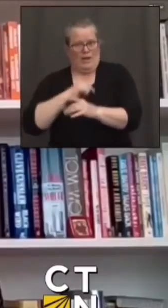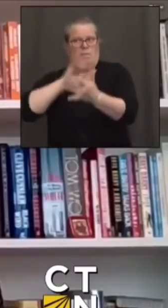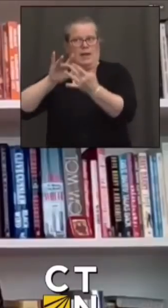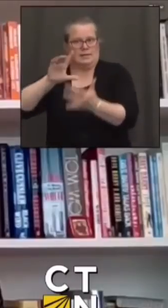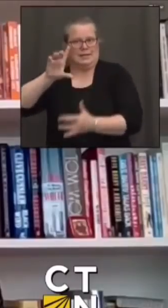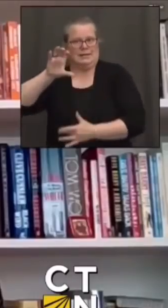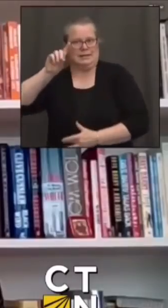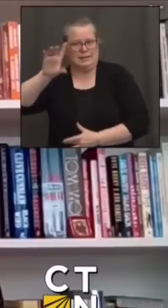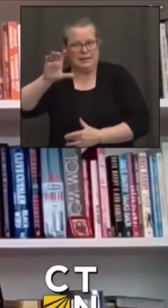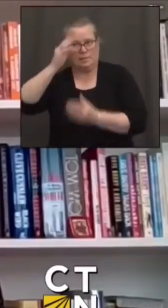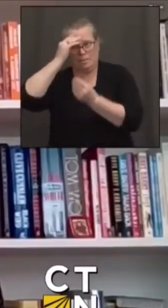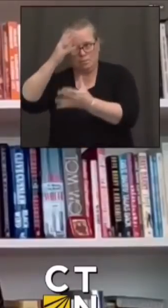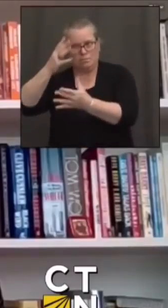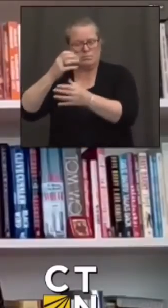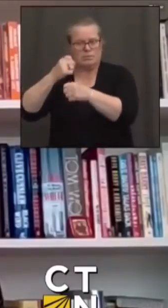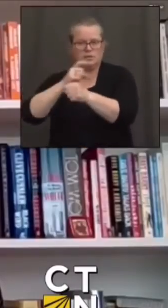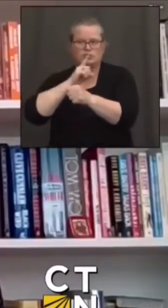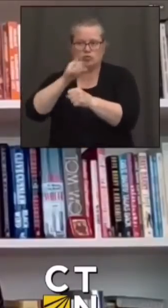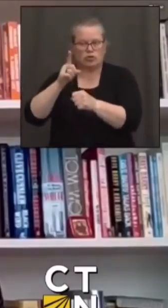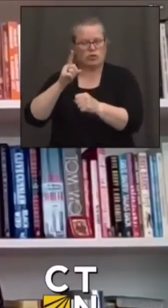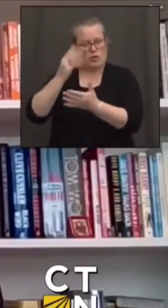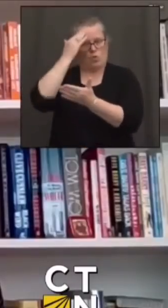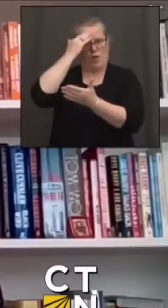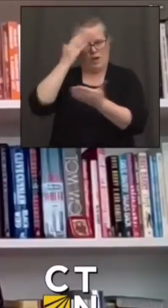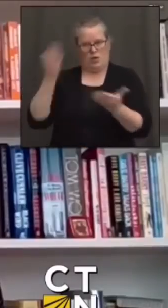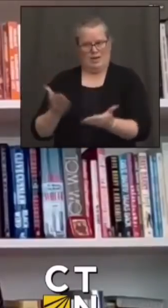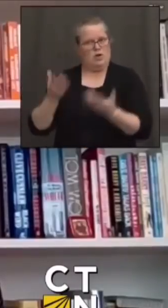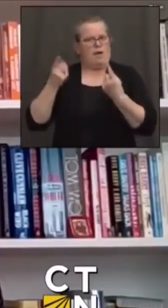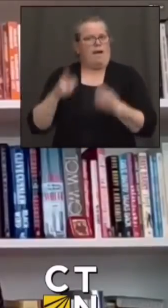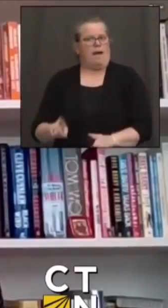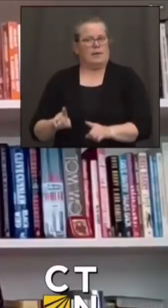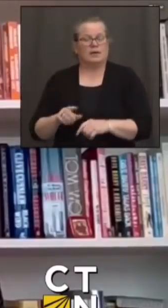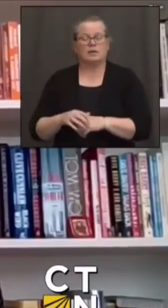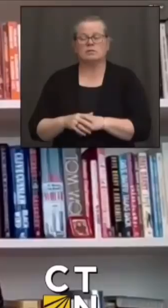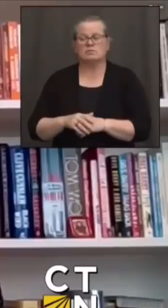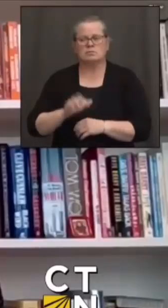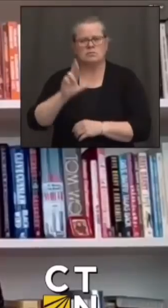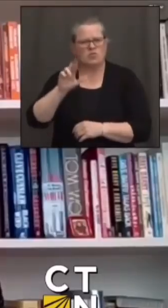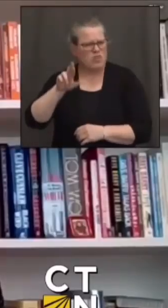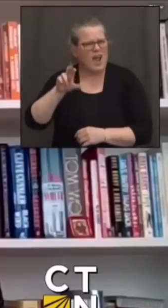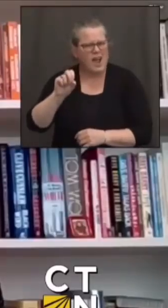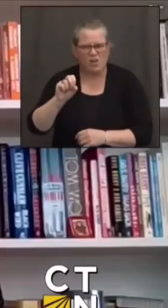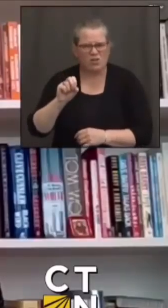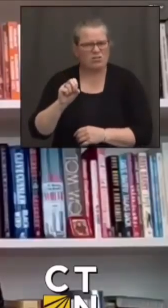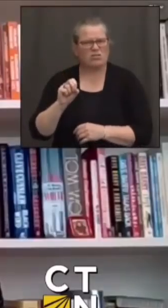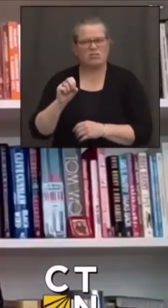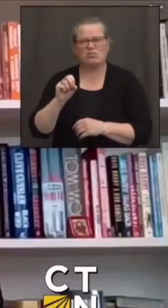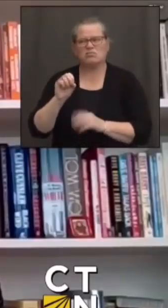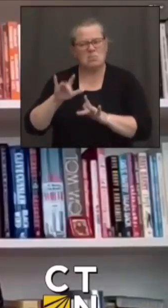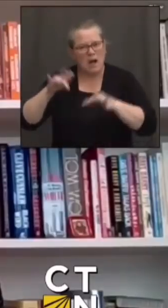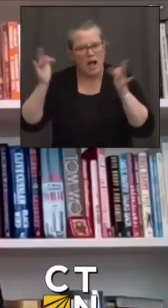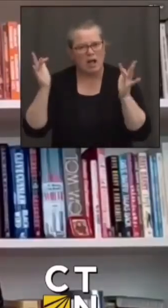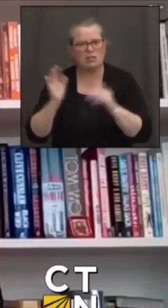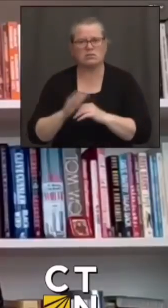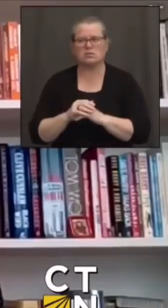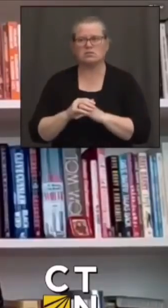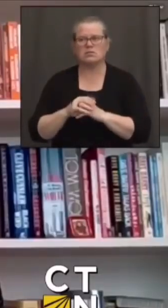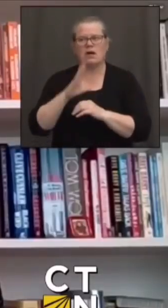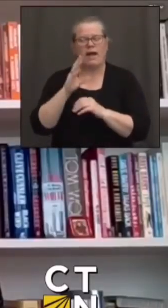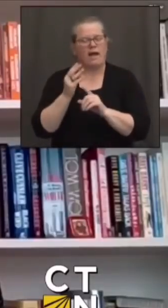aware of the cases. So they're studying this question. These have been rare. They've been mild and they've been